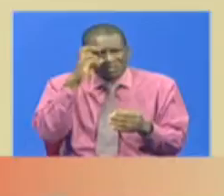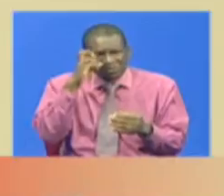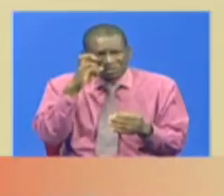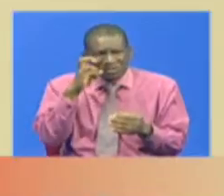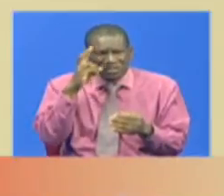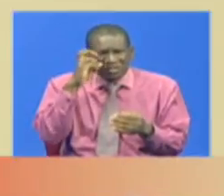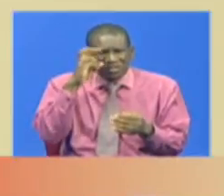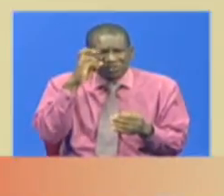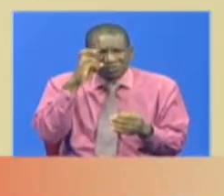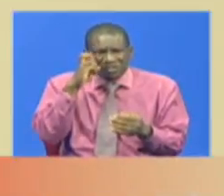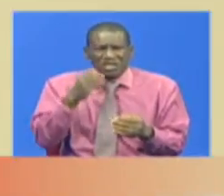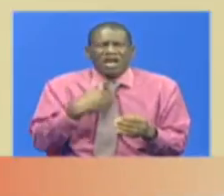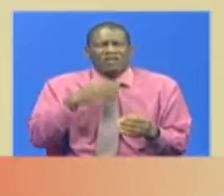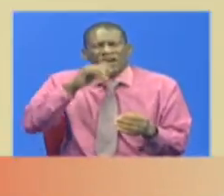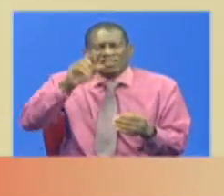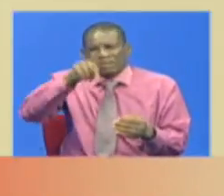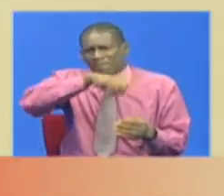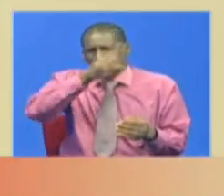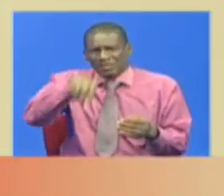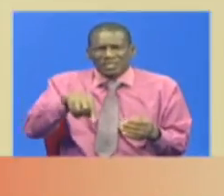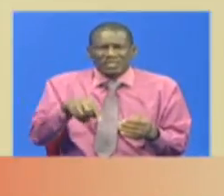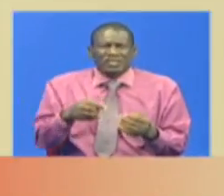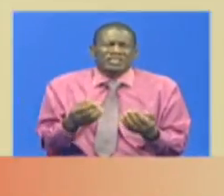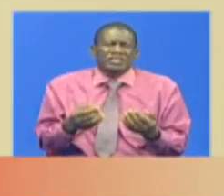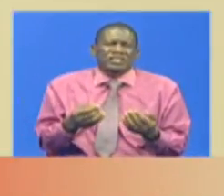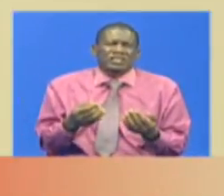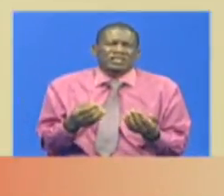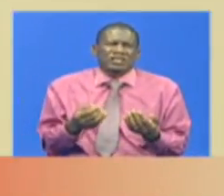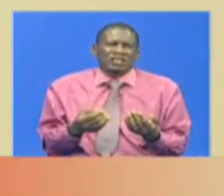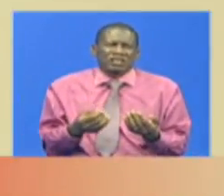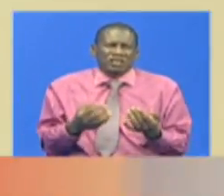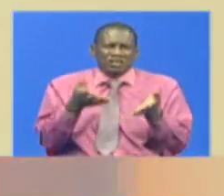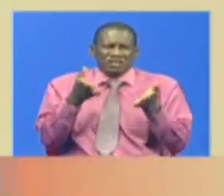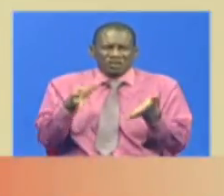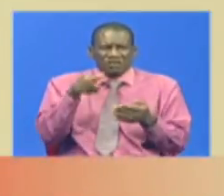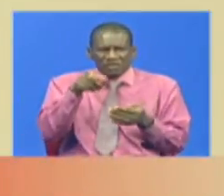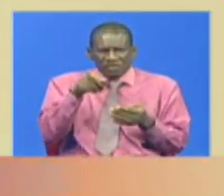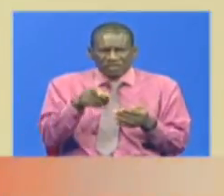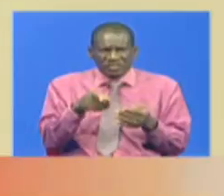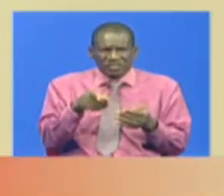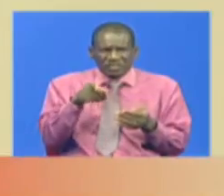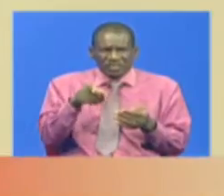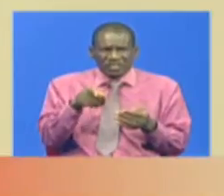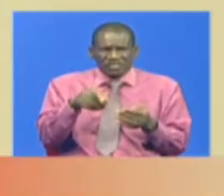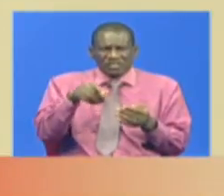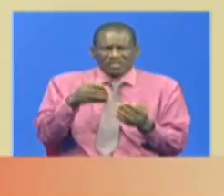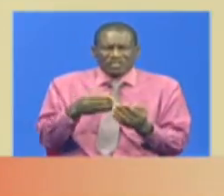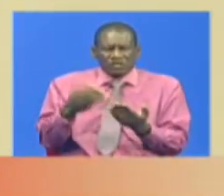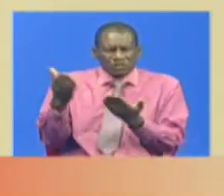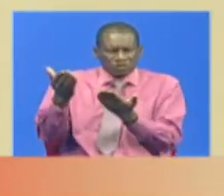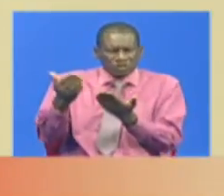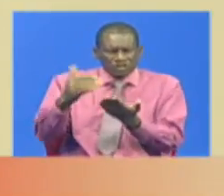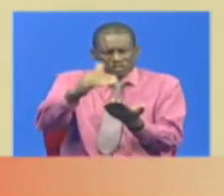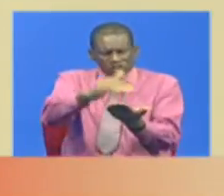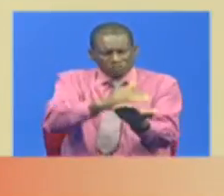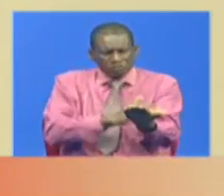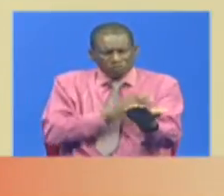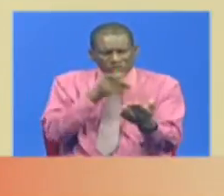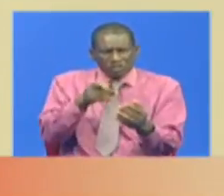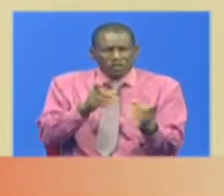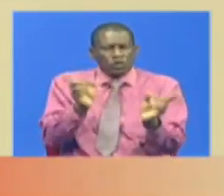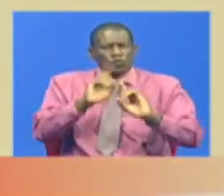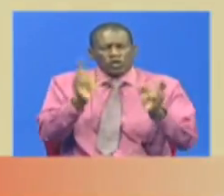with other offenses under their circle, that pre-sentence report may not help